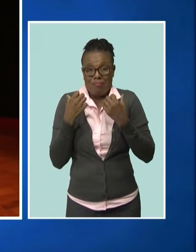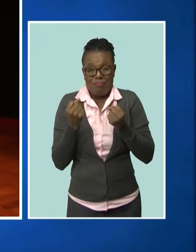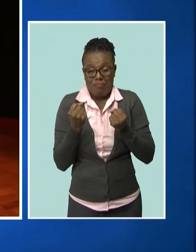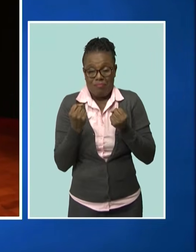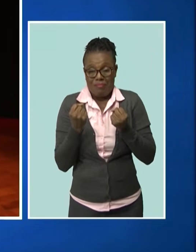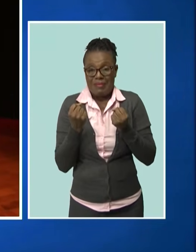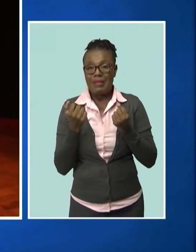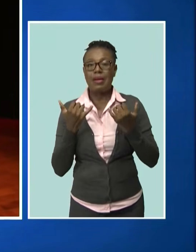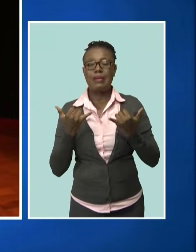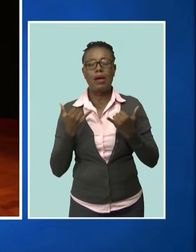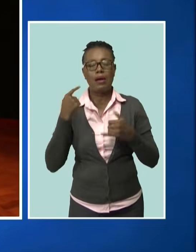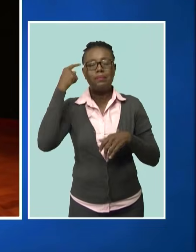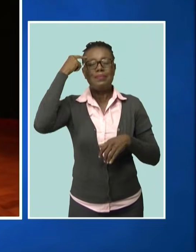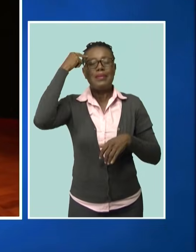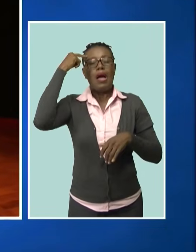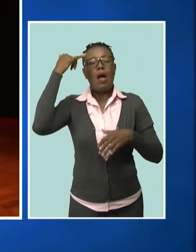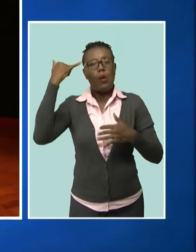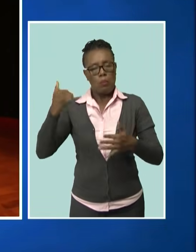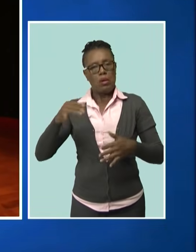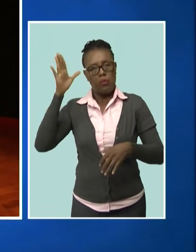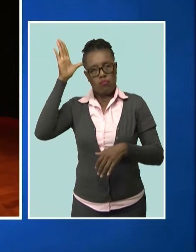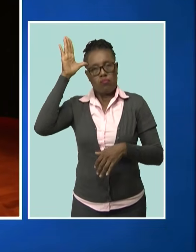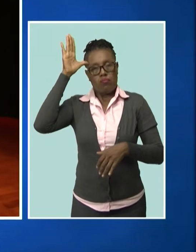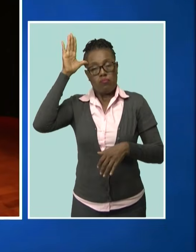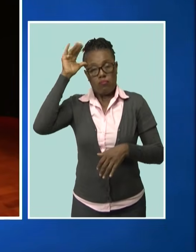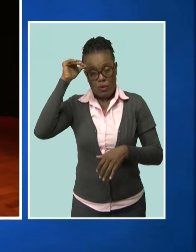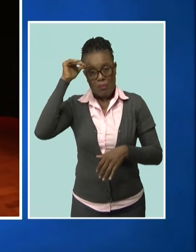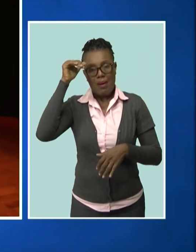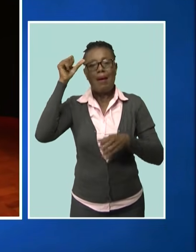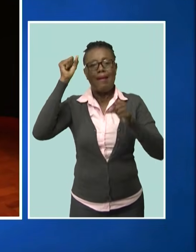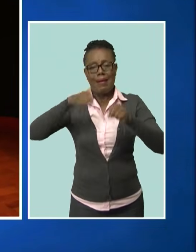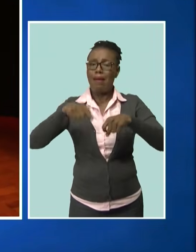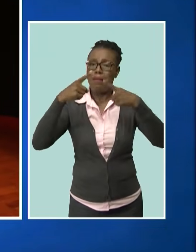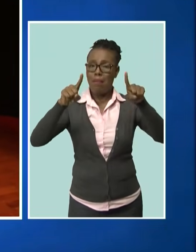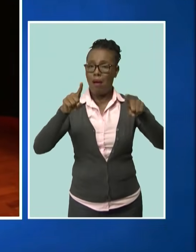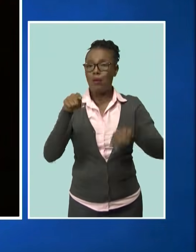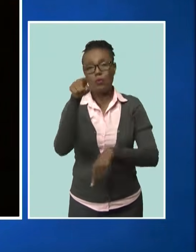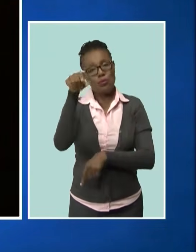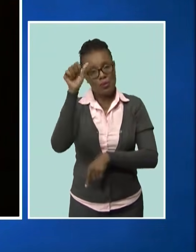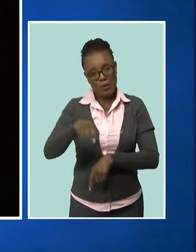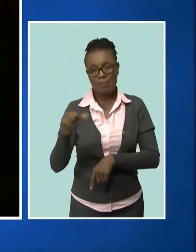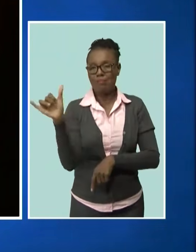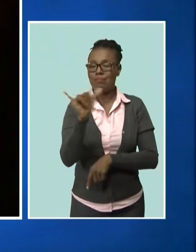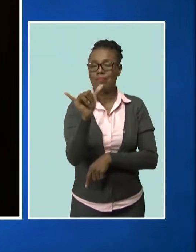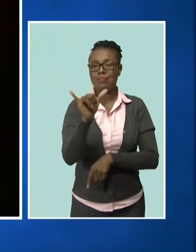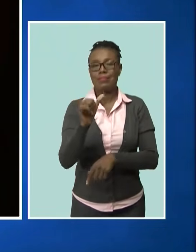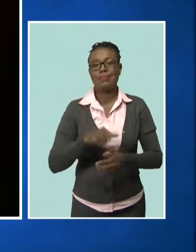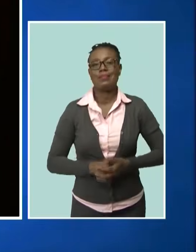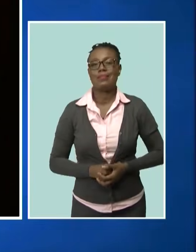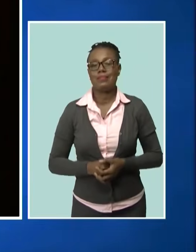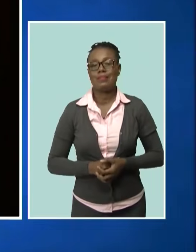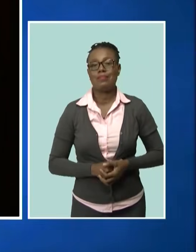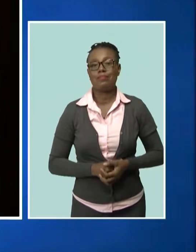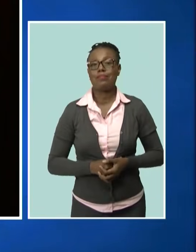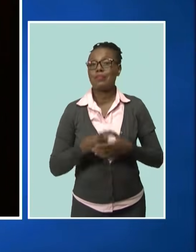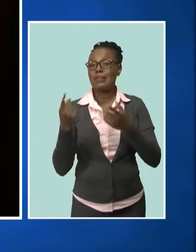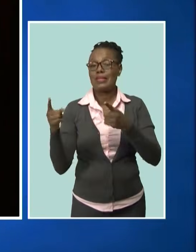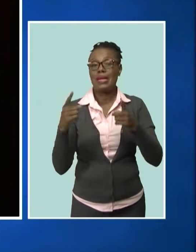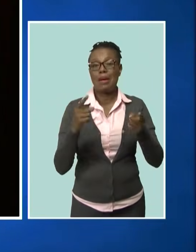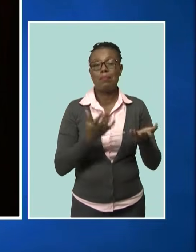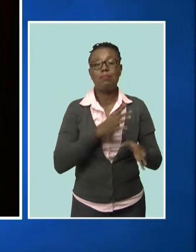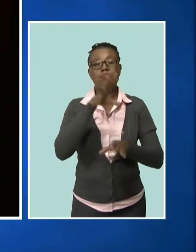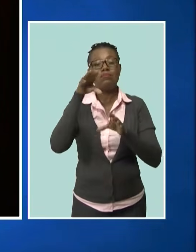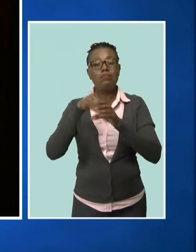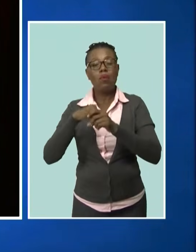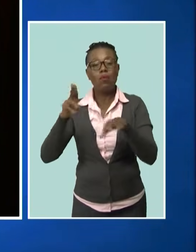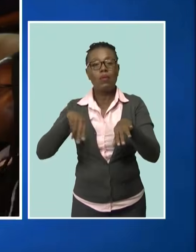realize that if I put my mind to it, I can do it, and so can you guys. So thank you. The event forms part of the National Library